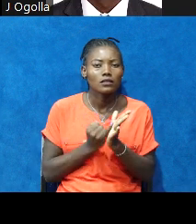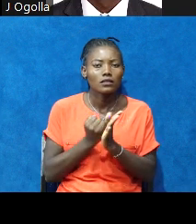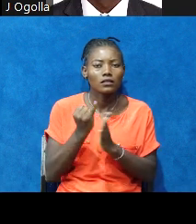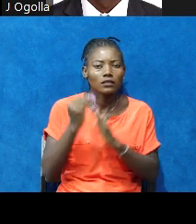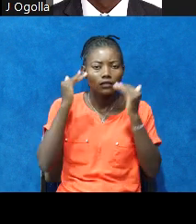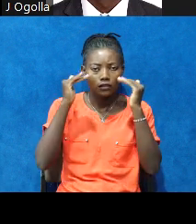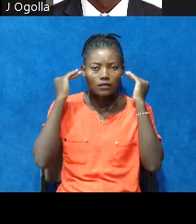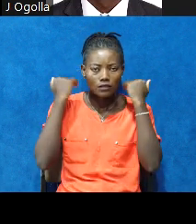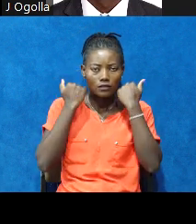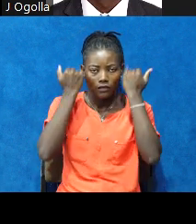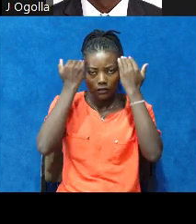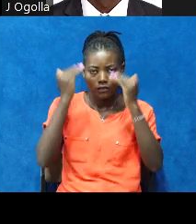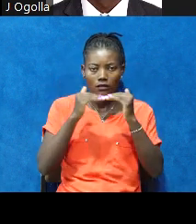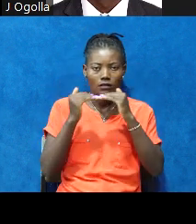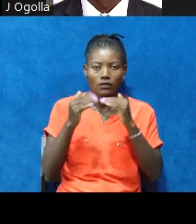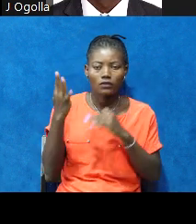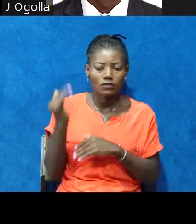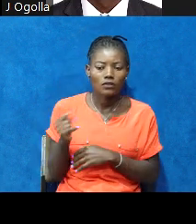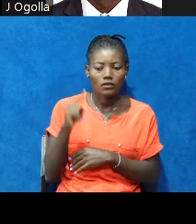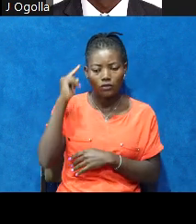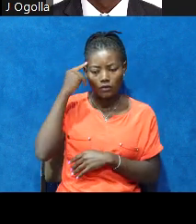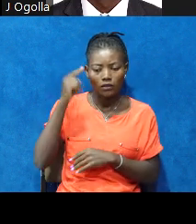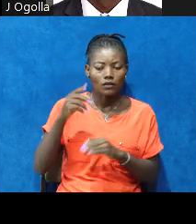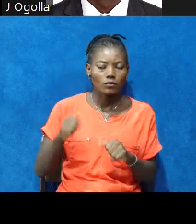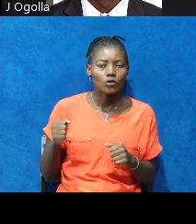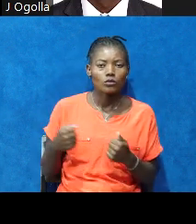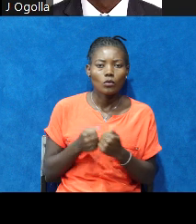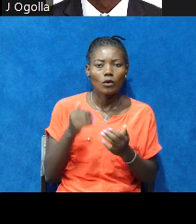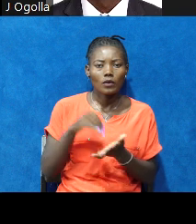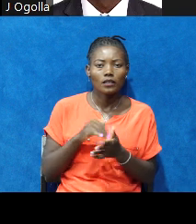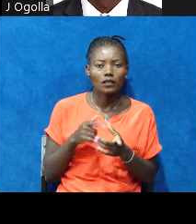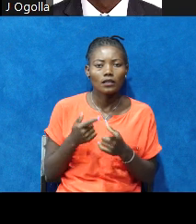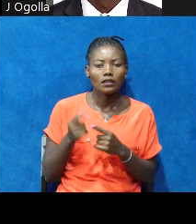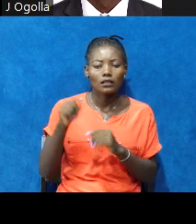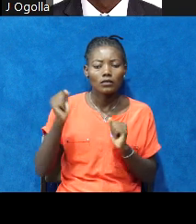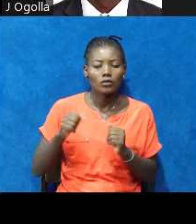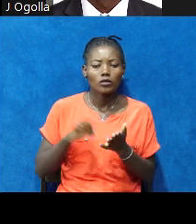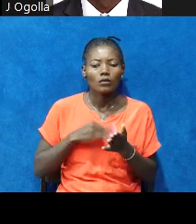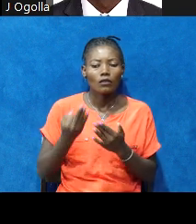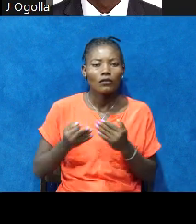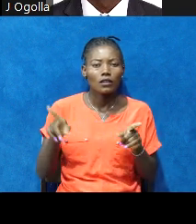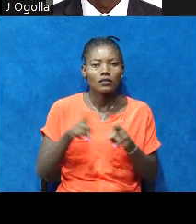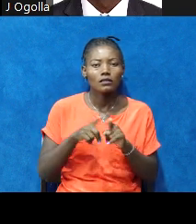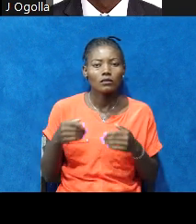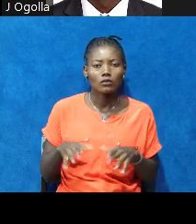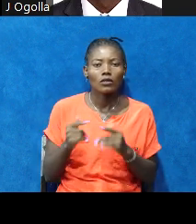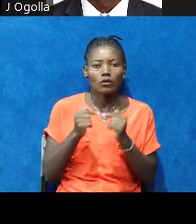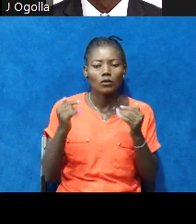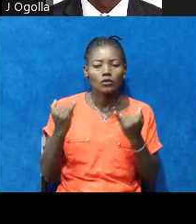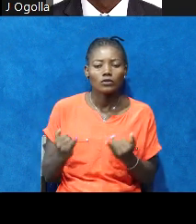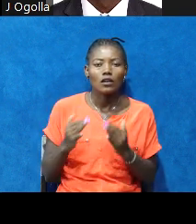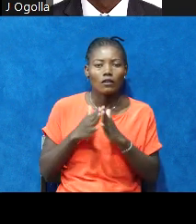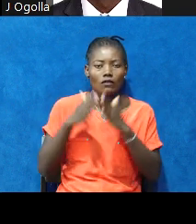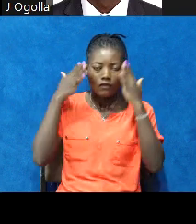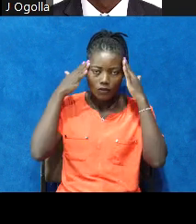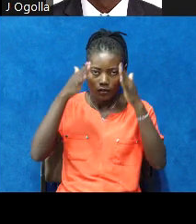it increases that stress level, because now you think this will happen again and you will fail the same way, as opposed to now